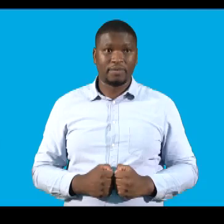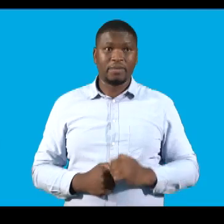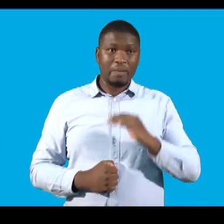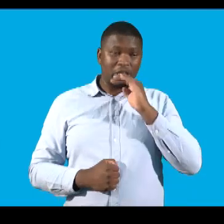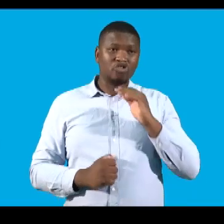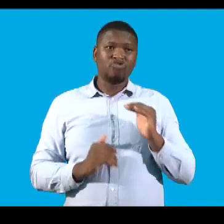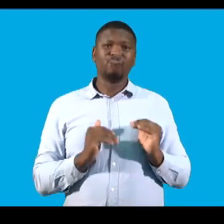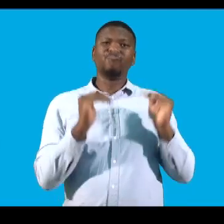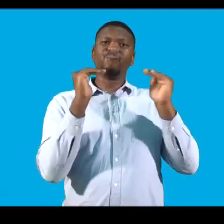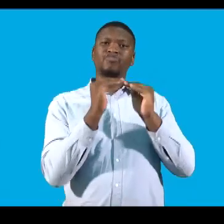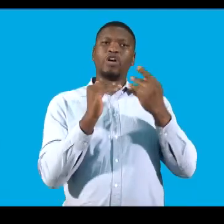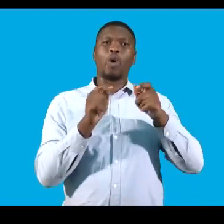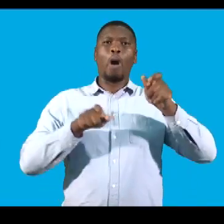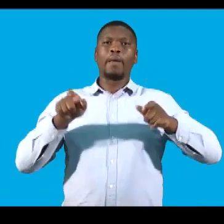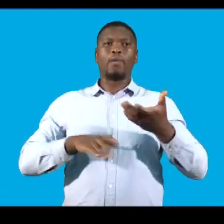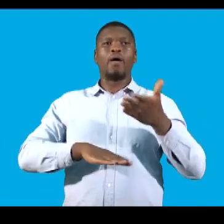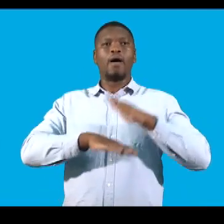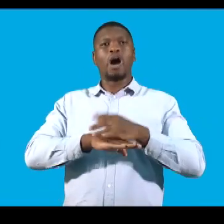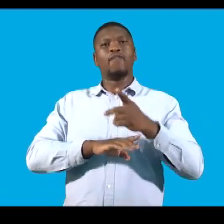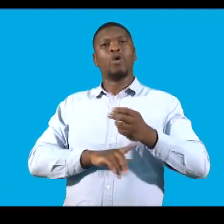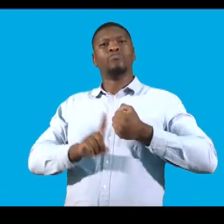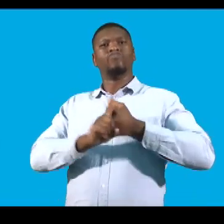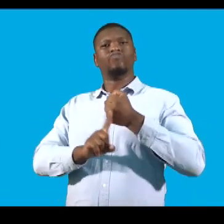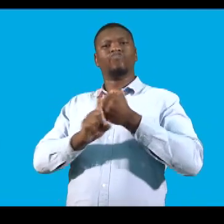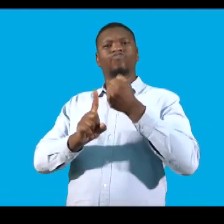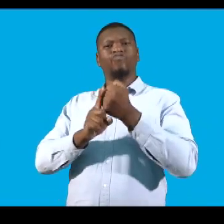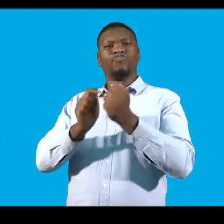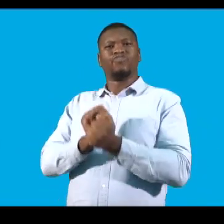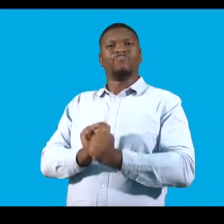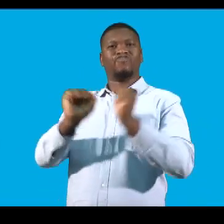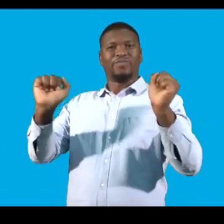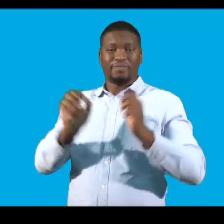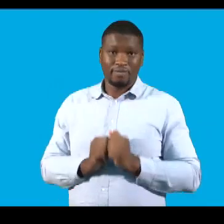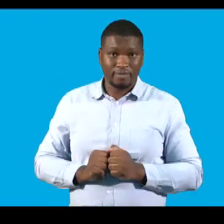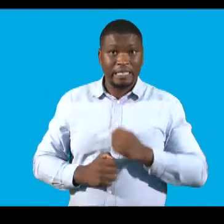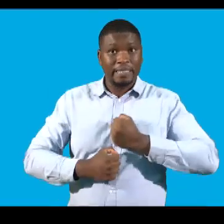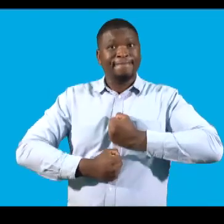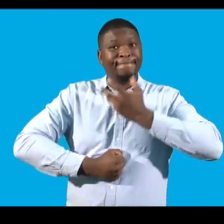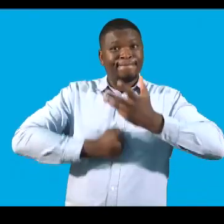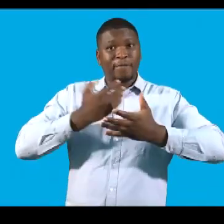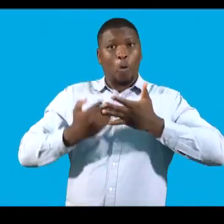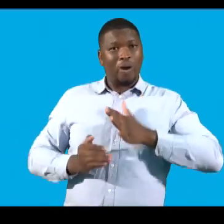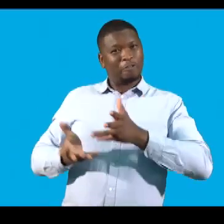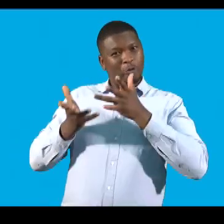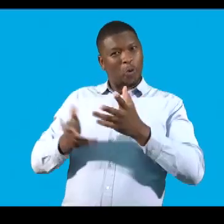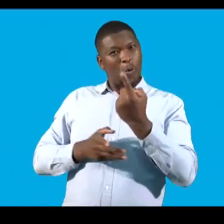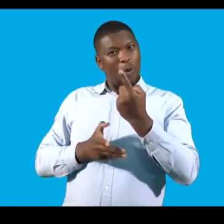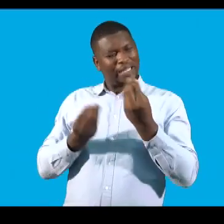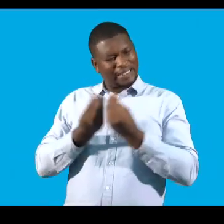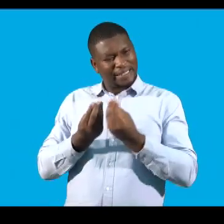Justice for people who have lost their lives in the struggle for freedom. So this is what the speaker wants. This is the one